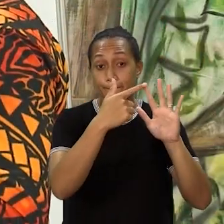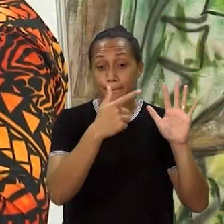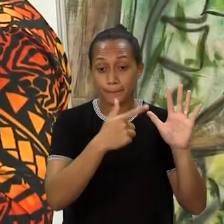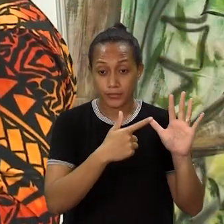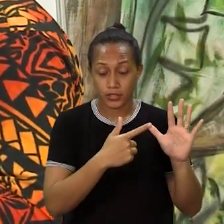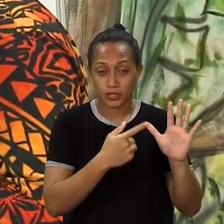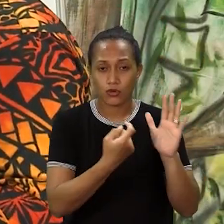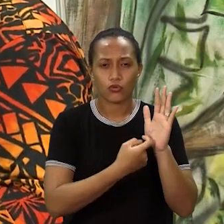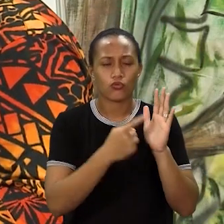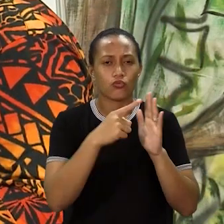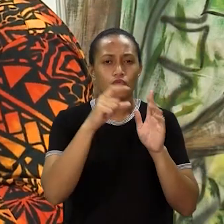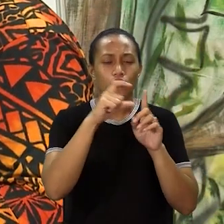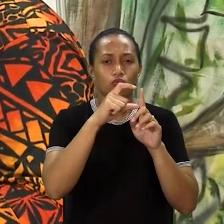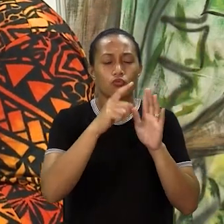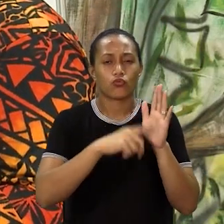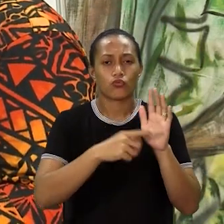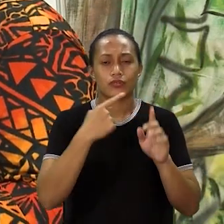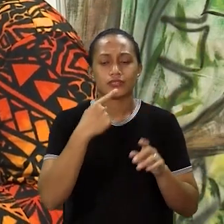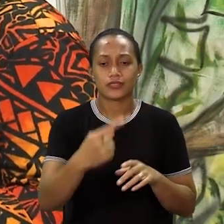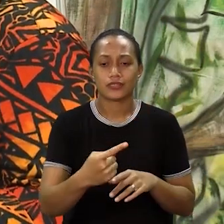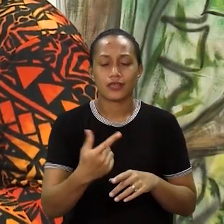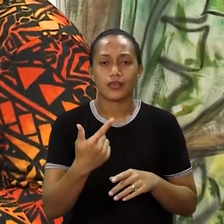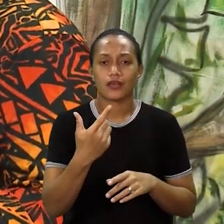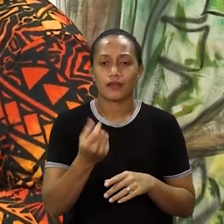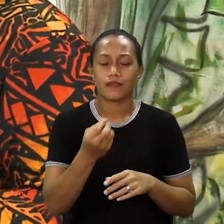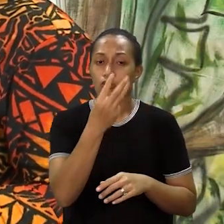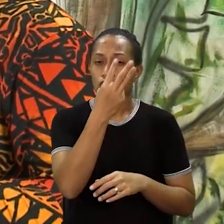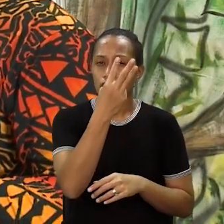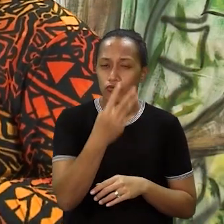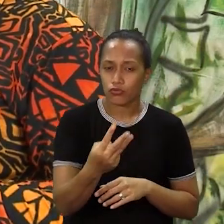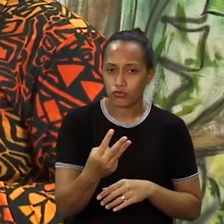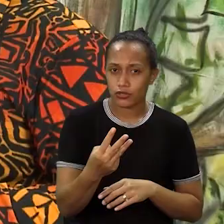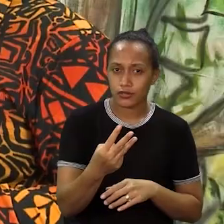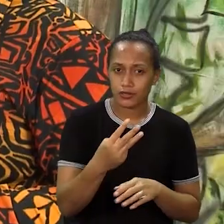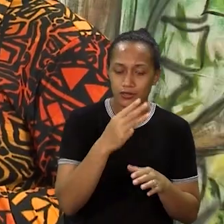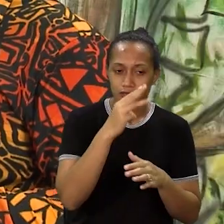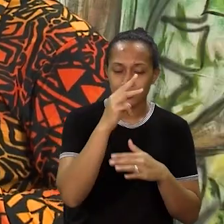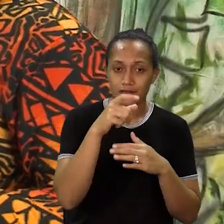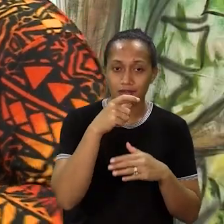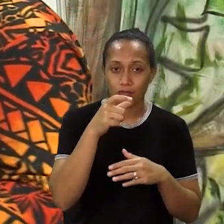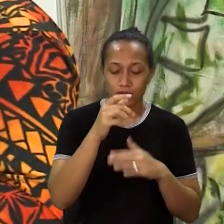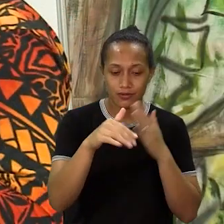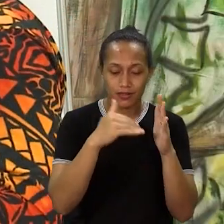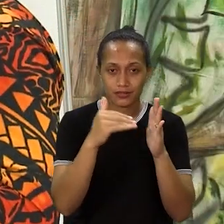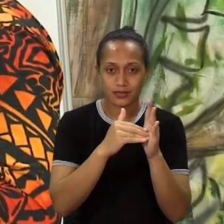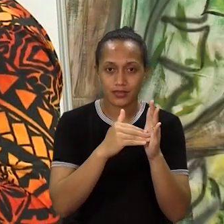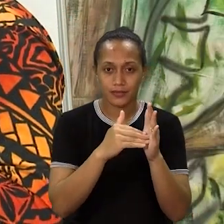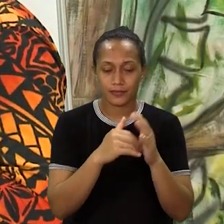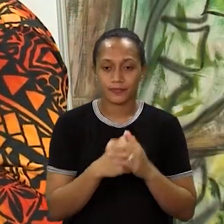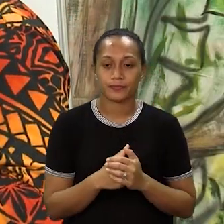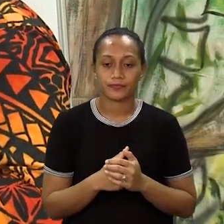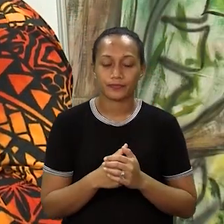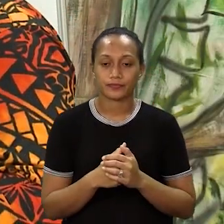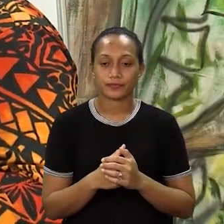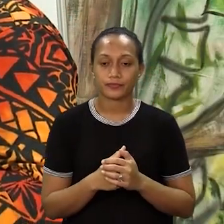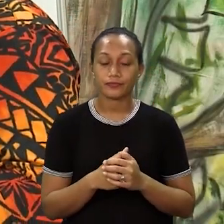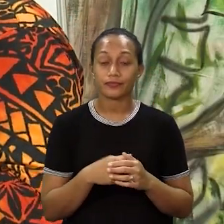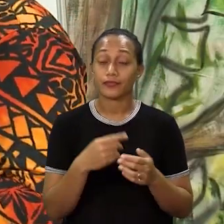at the word pea. The riddle says, I am a 3-letter word. So here is the 3-letter